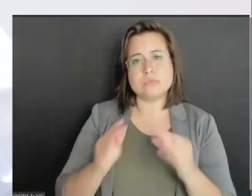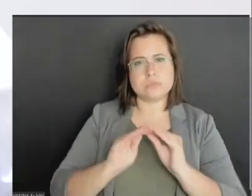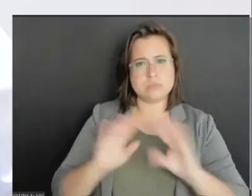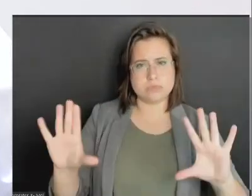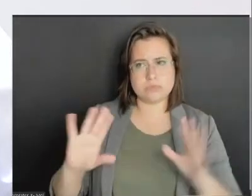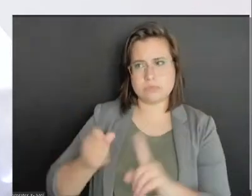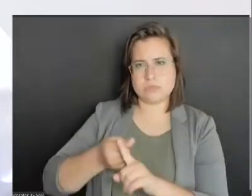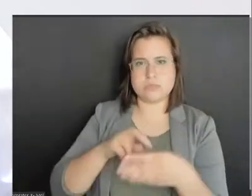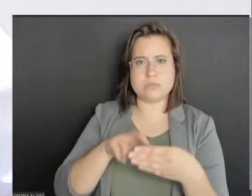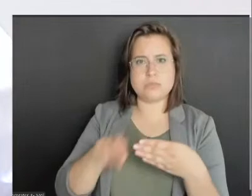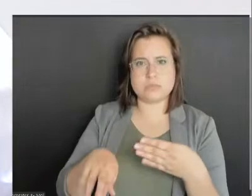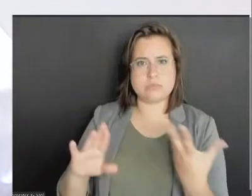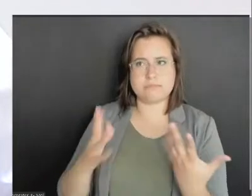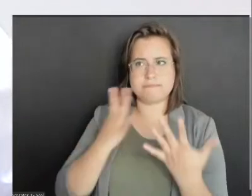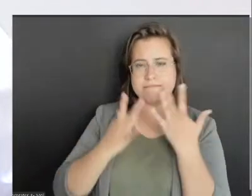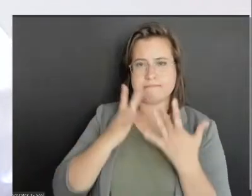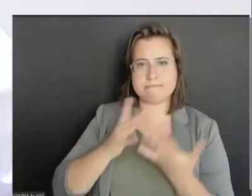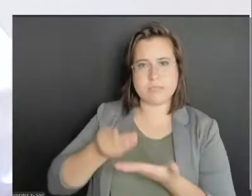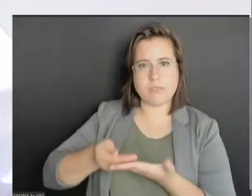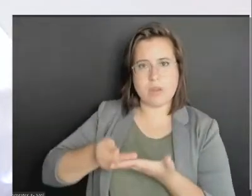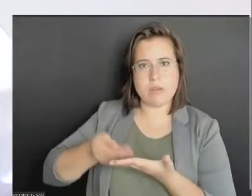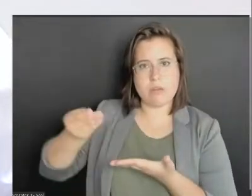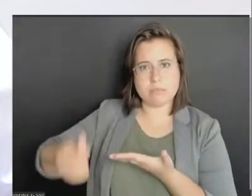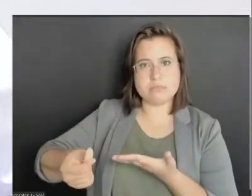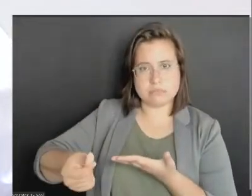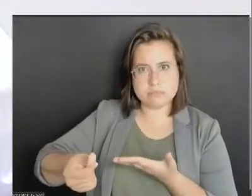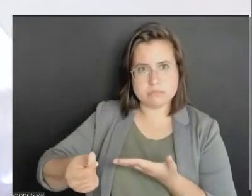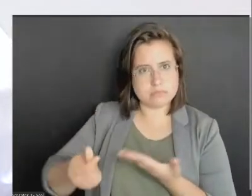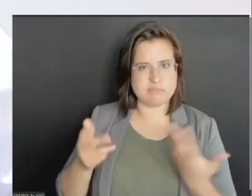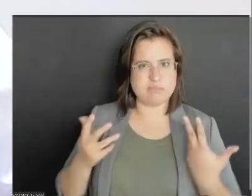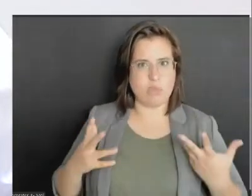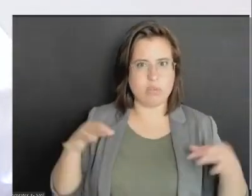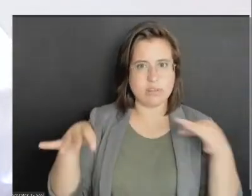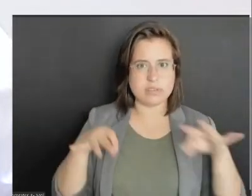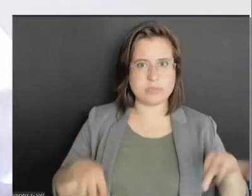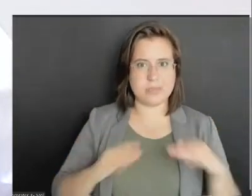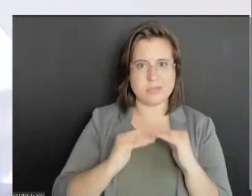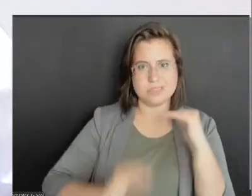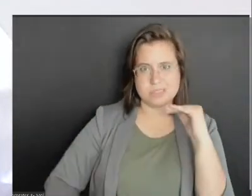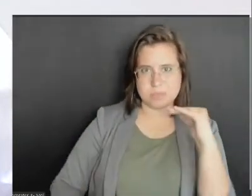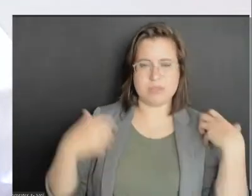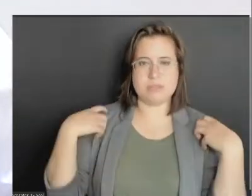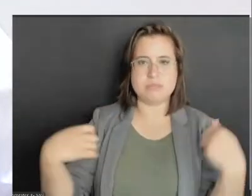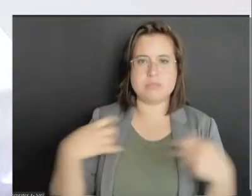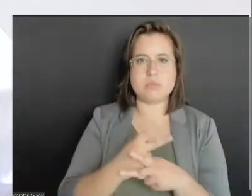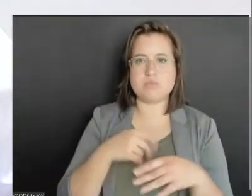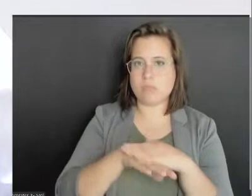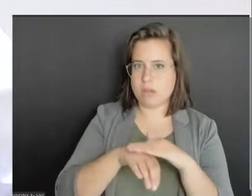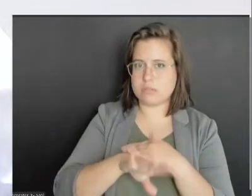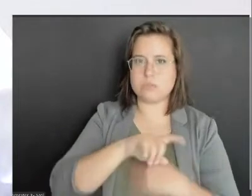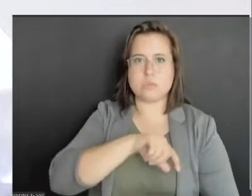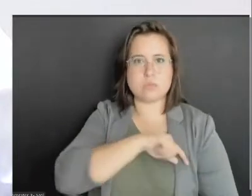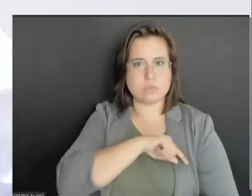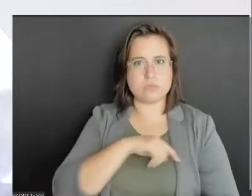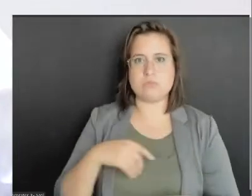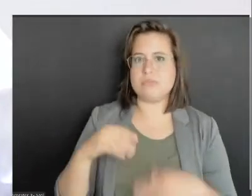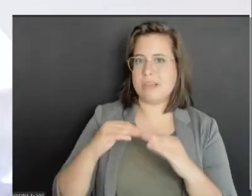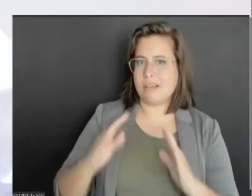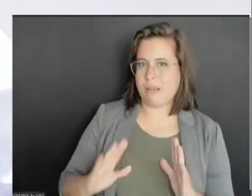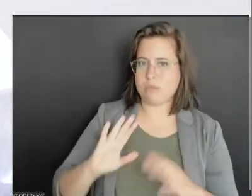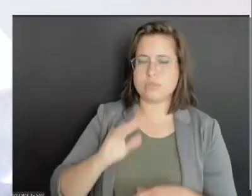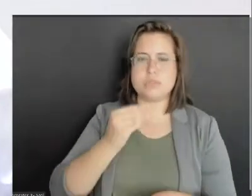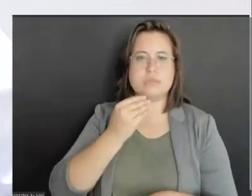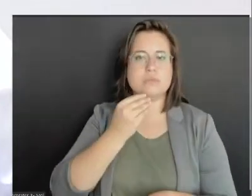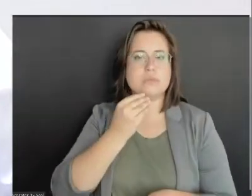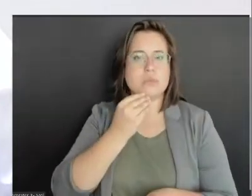chronic underfunding are the existing disparities outlined in the terms of the healthcare access, quality, housing, food security, and